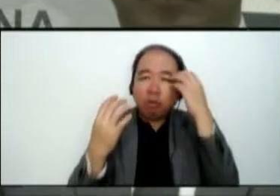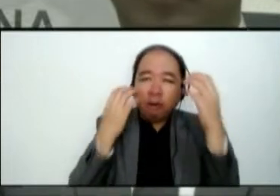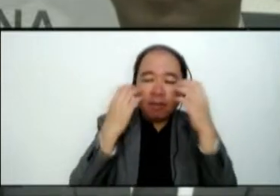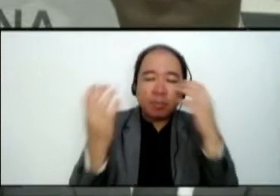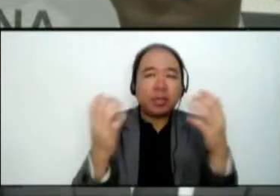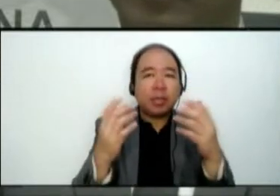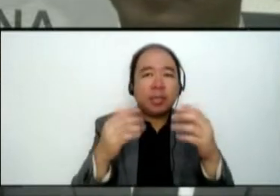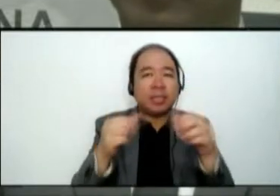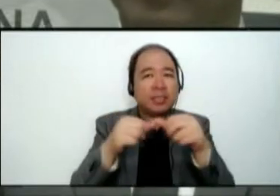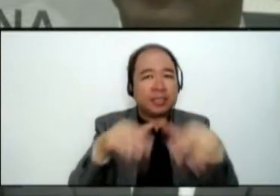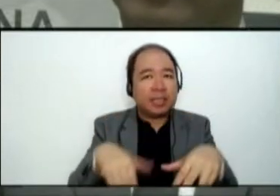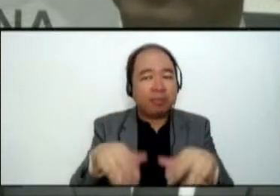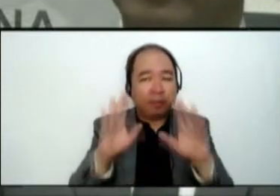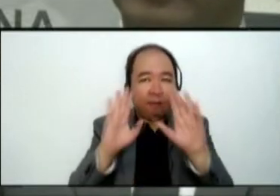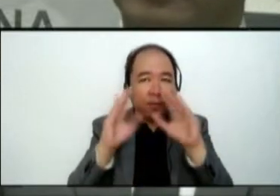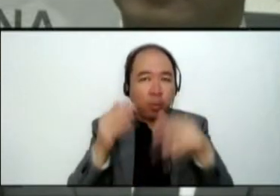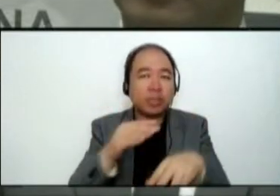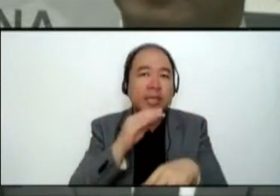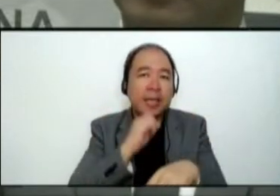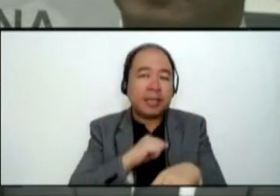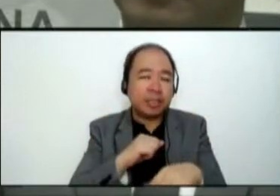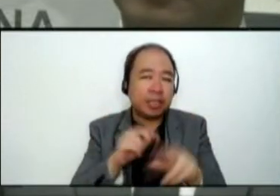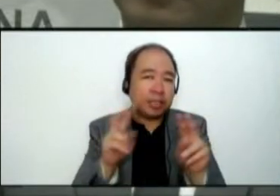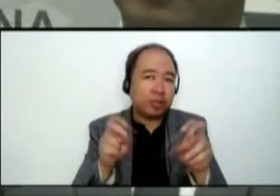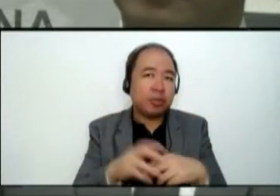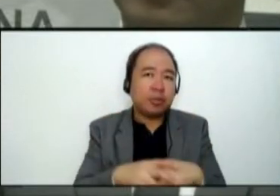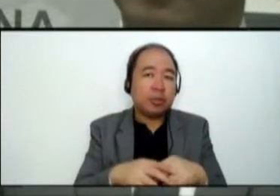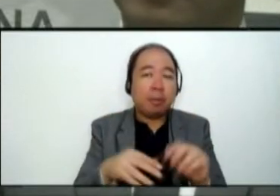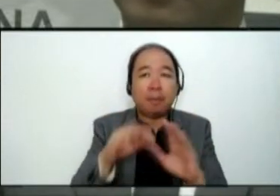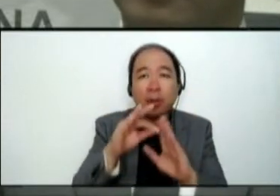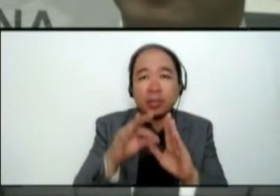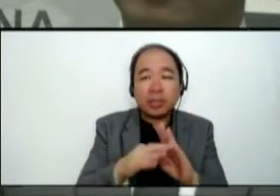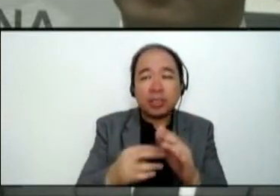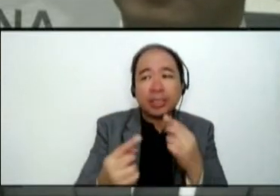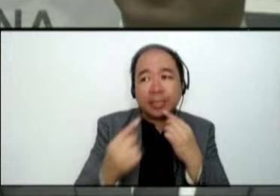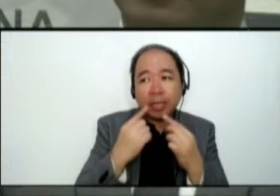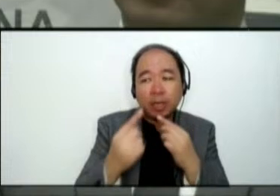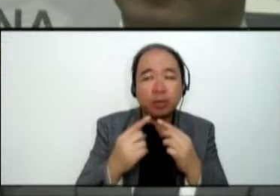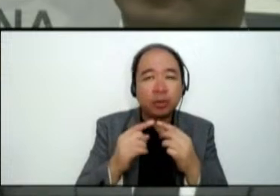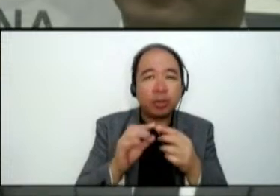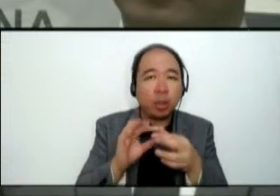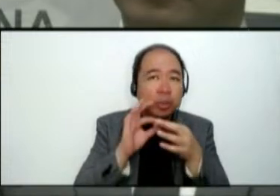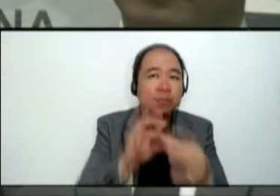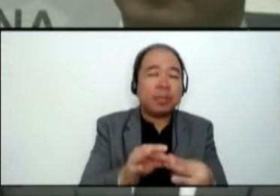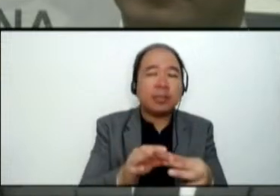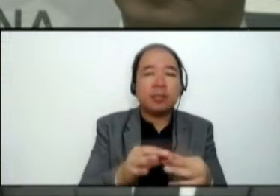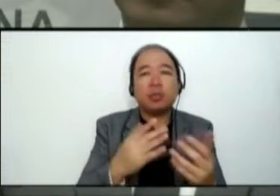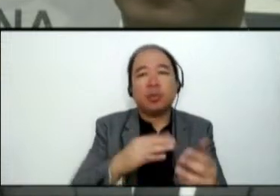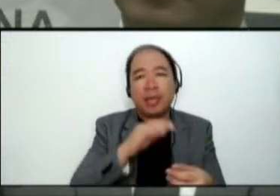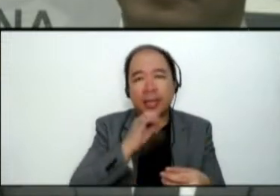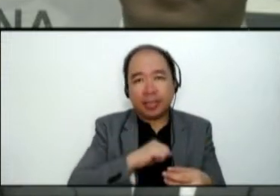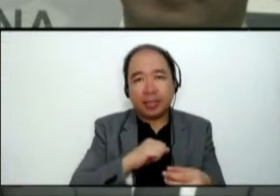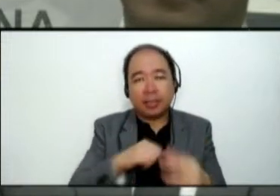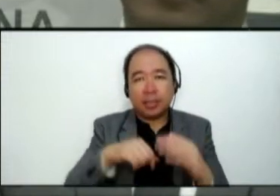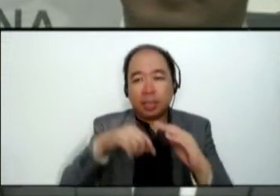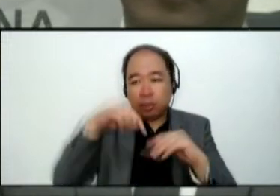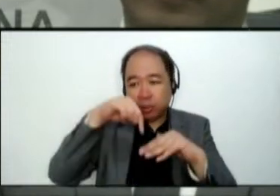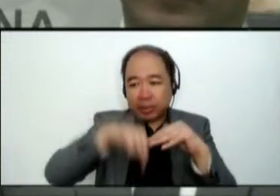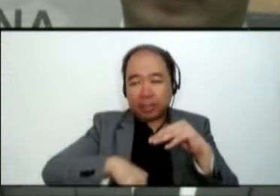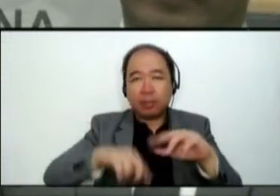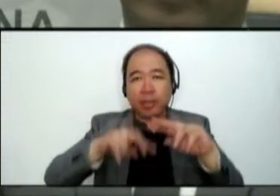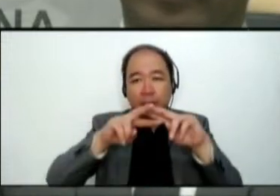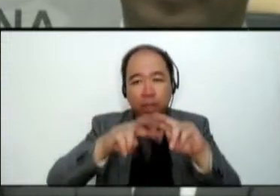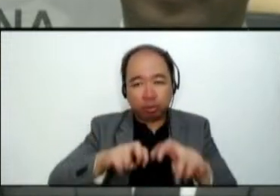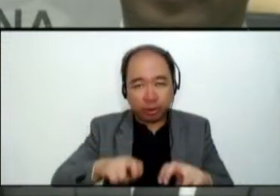issues. Carry out policy dialogues on responding to aging. deepen research on the development trend of